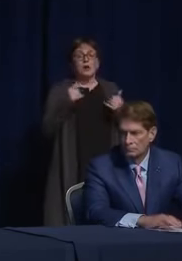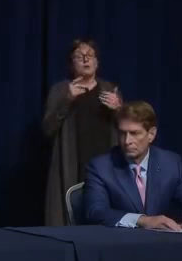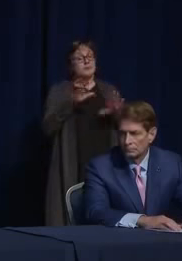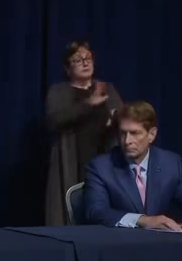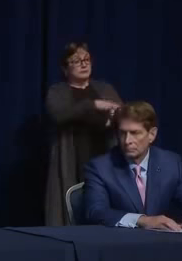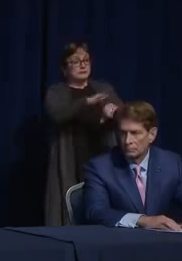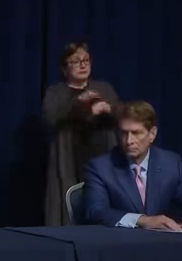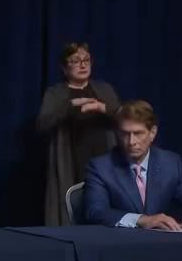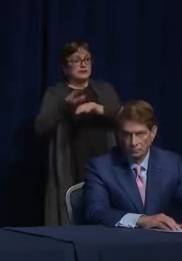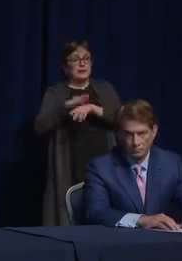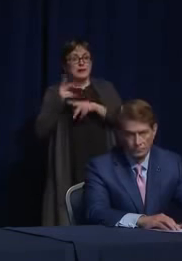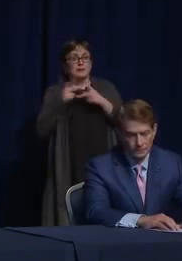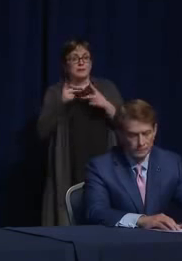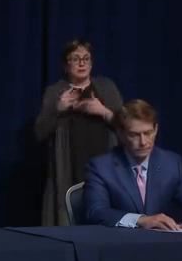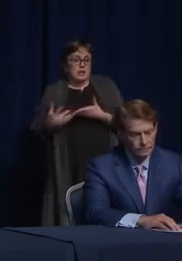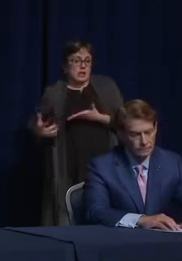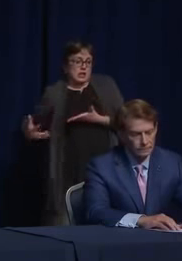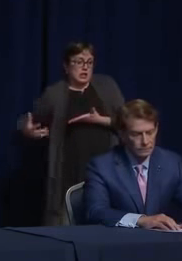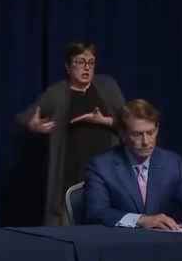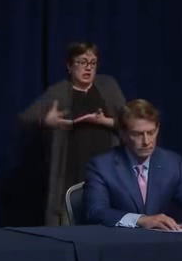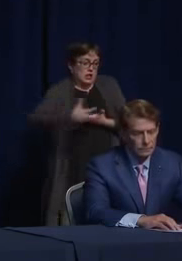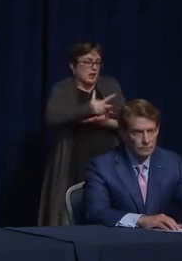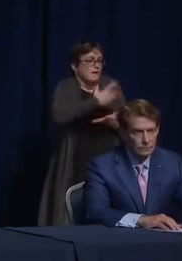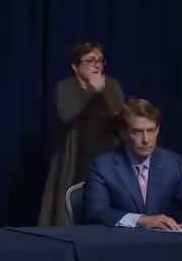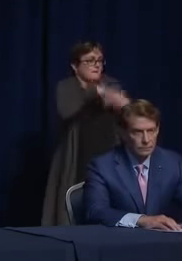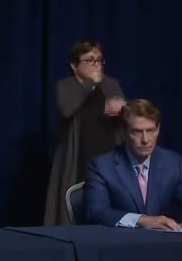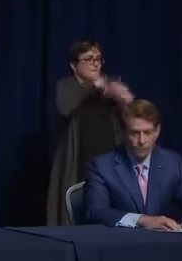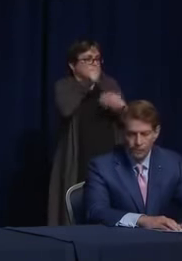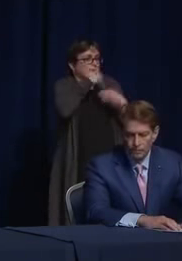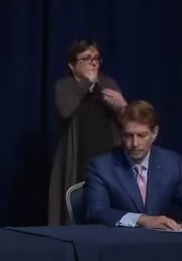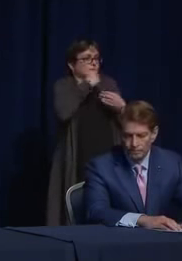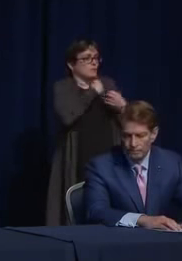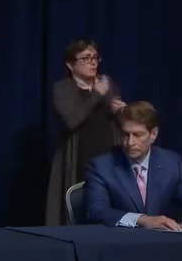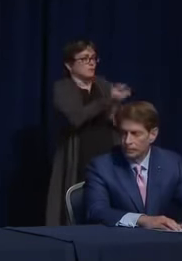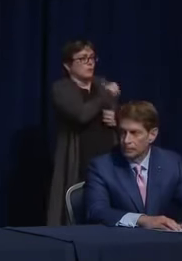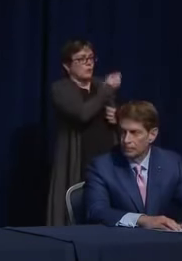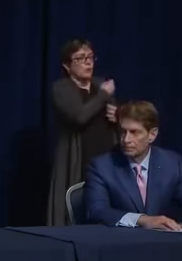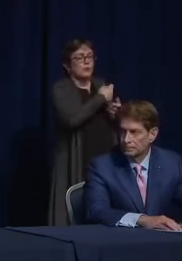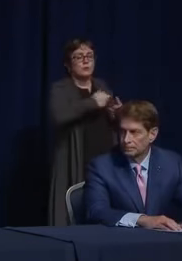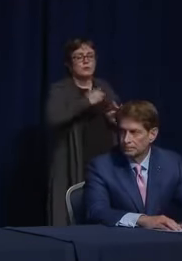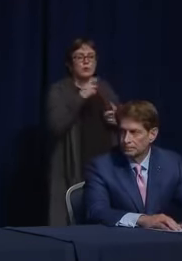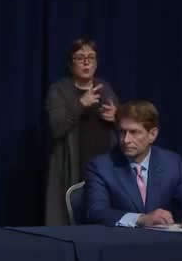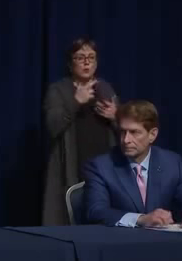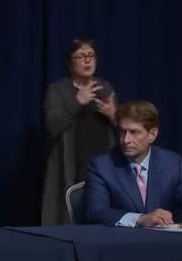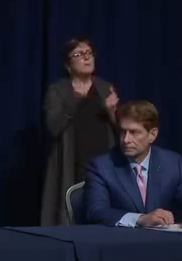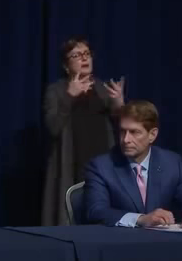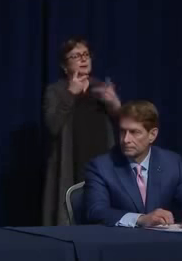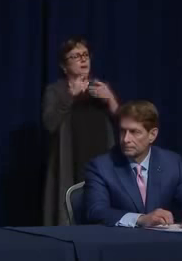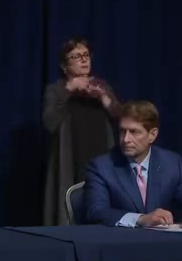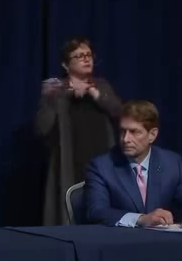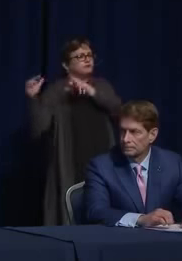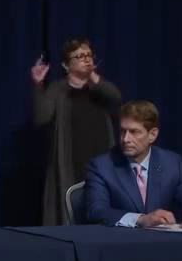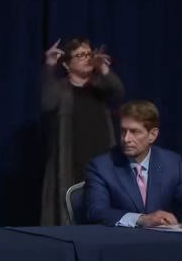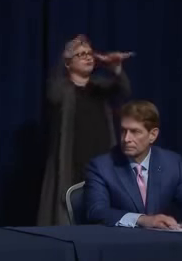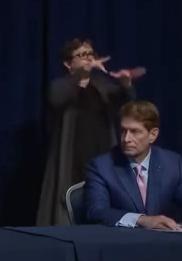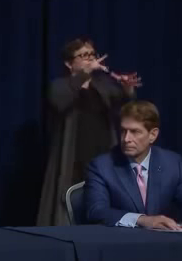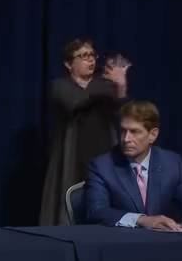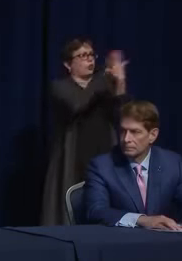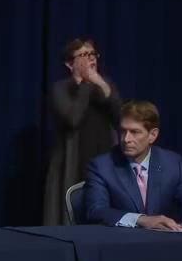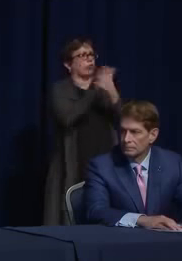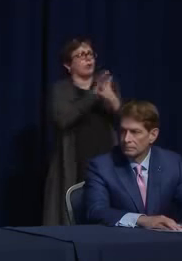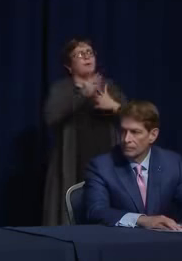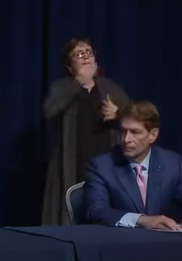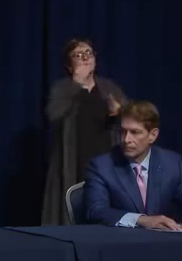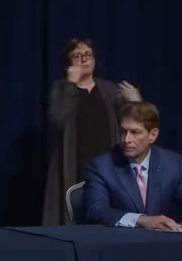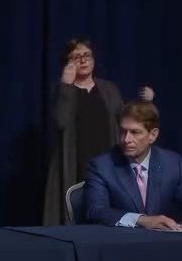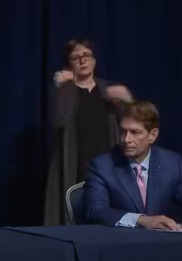and to resist the urge to overcrowd grocery stores. I know the anxiety you feel and we feel. We